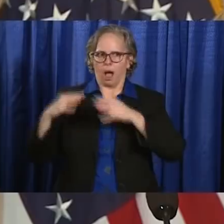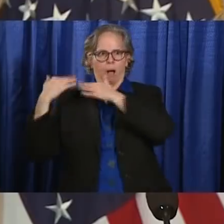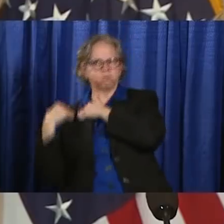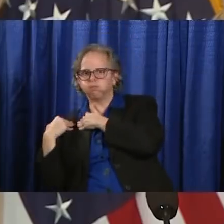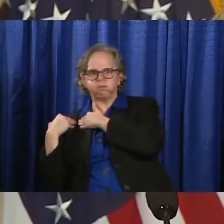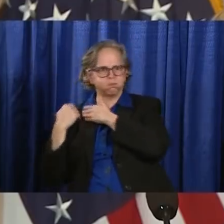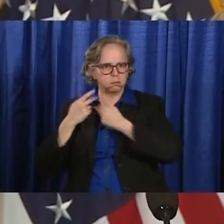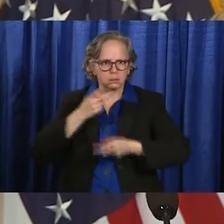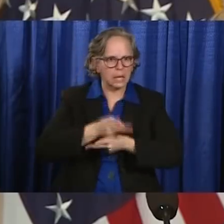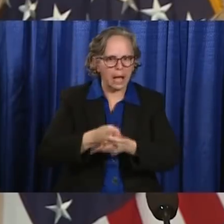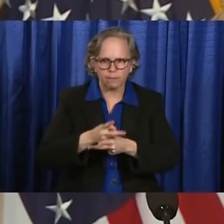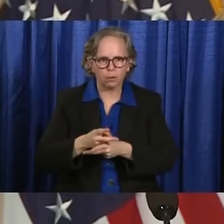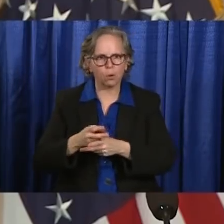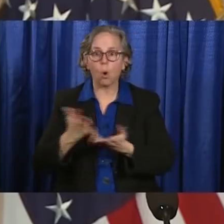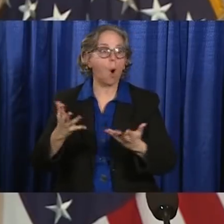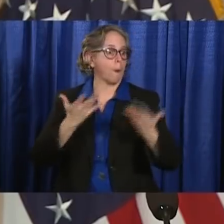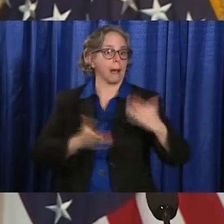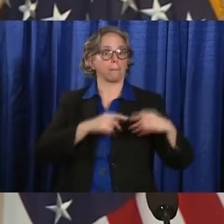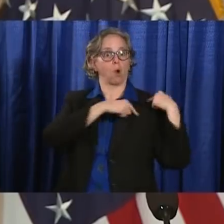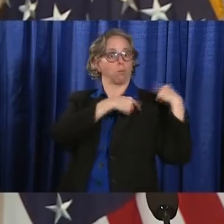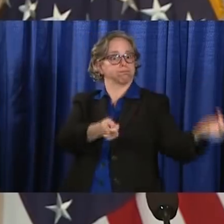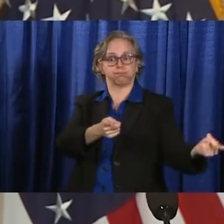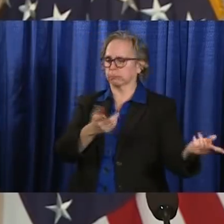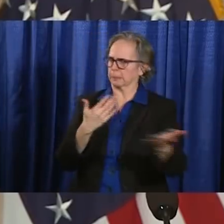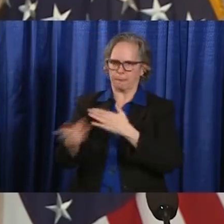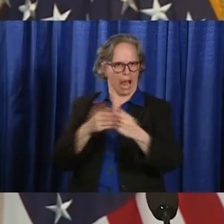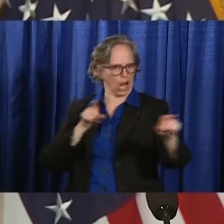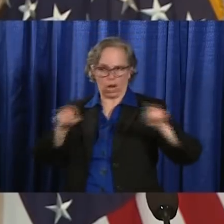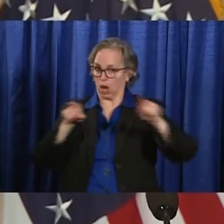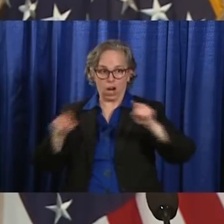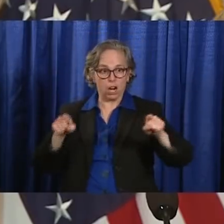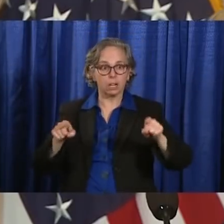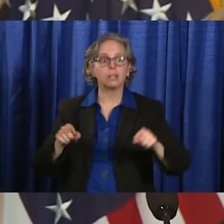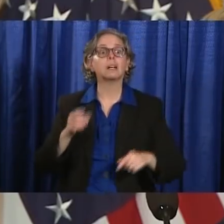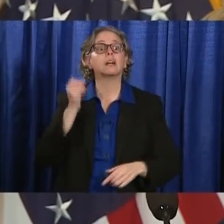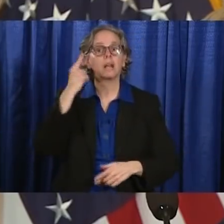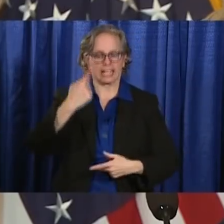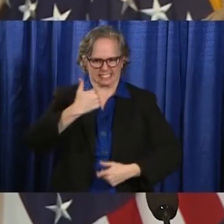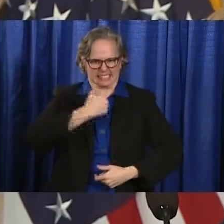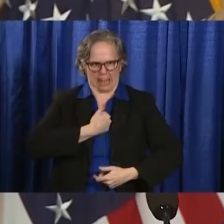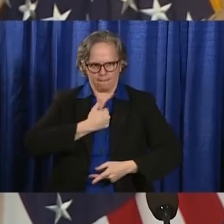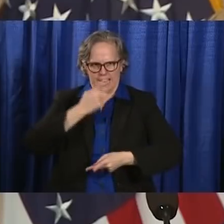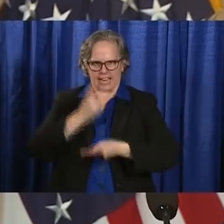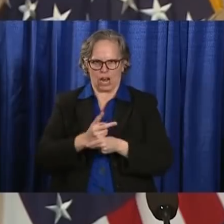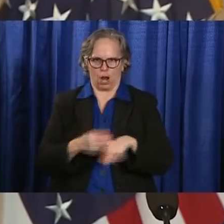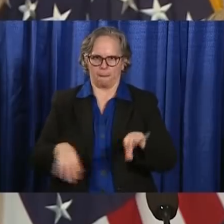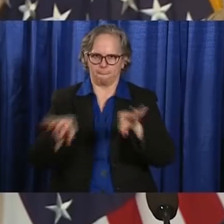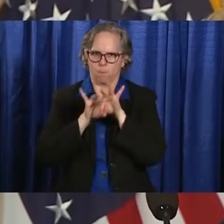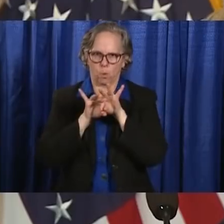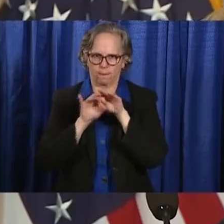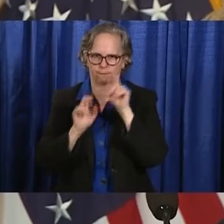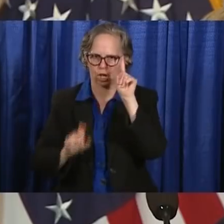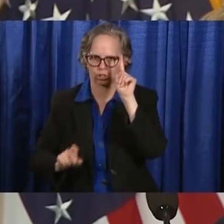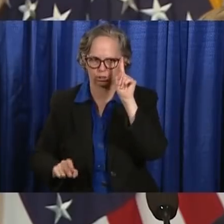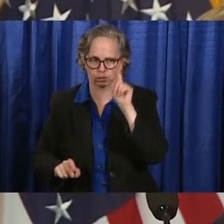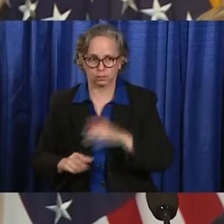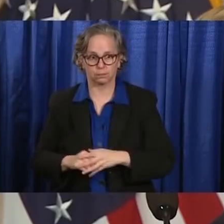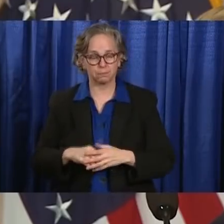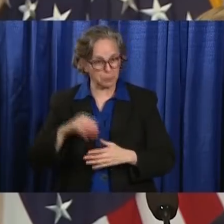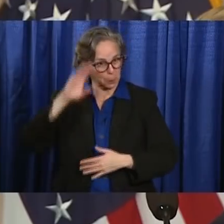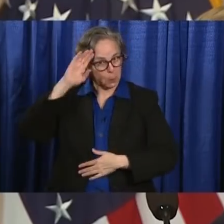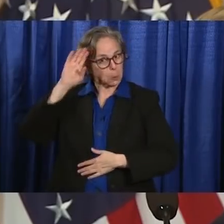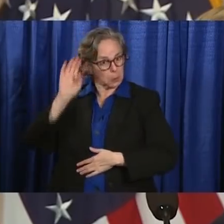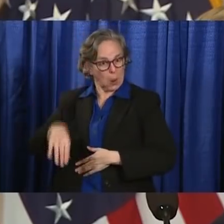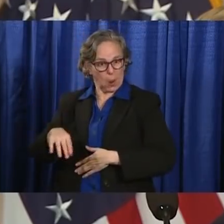self-care. And just know that the federal government, through the Corona Aid, Relief, and Economic Security Act